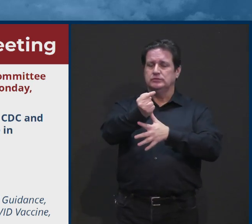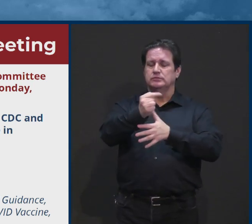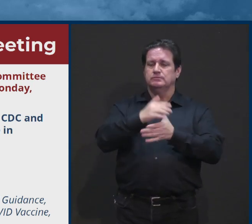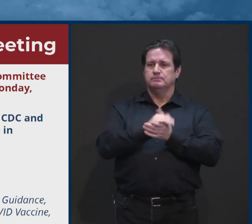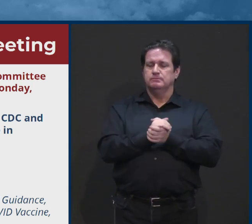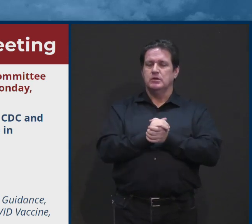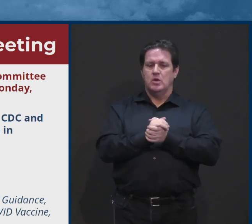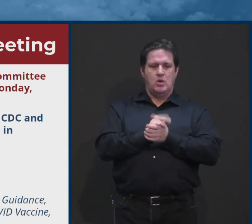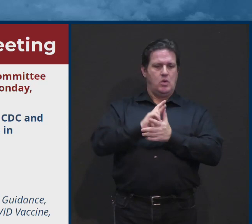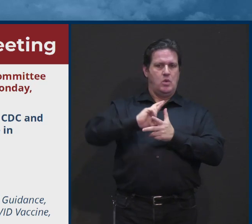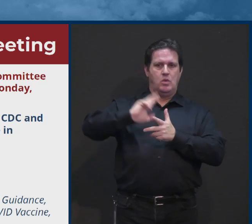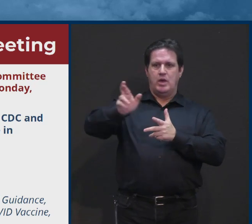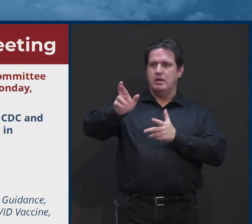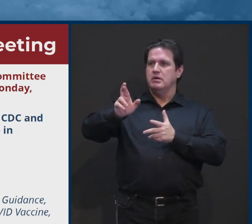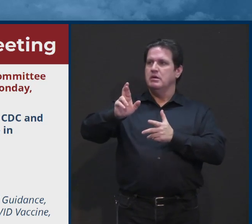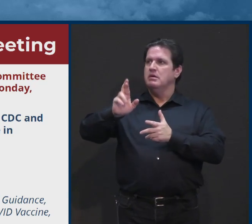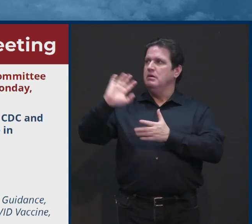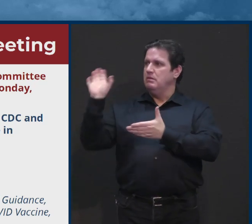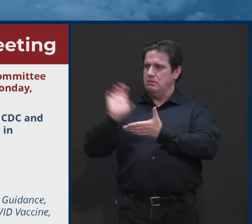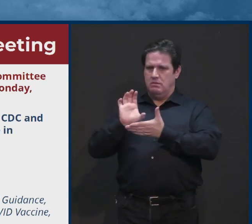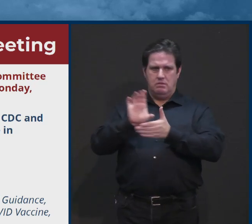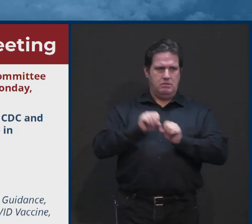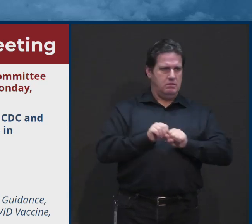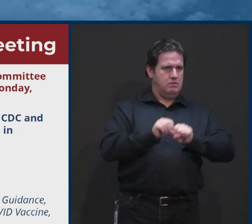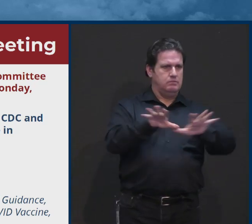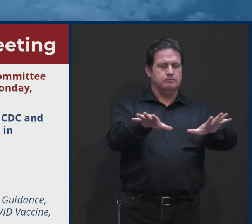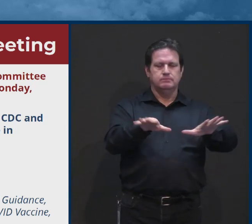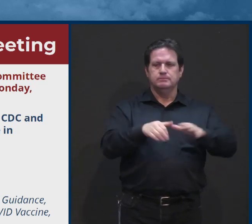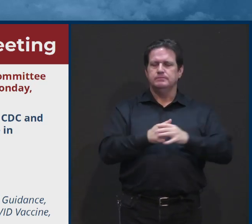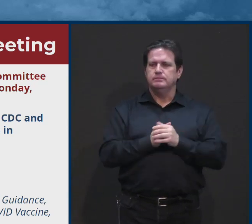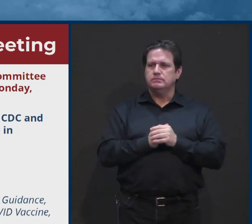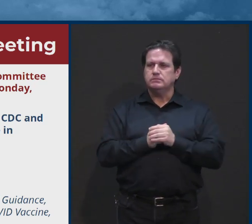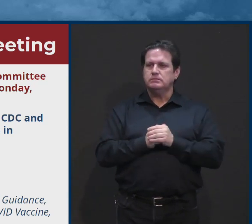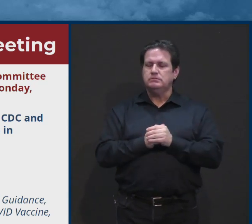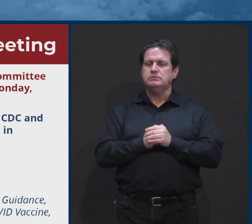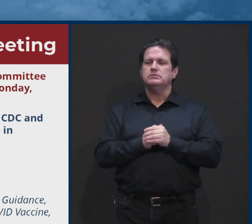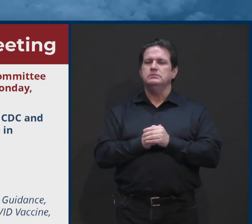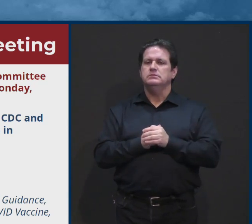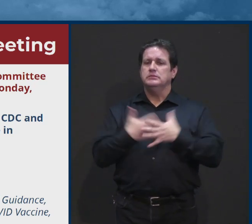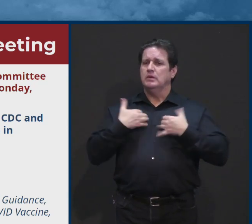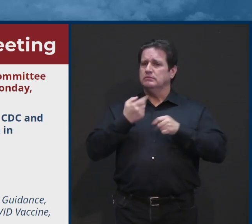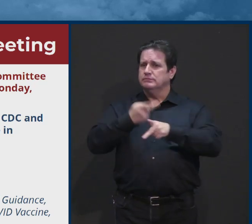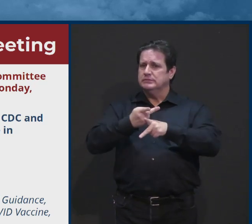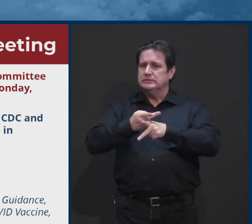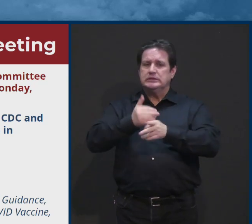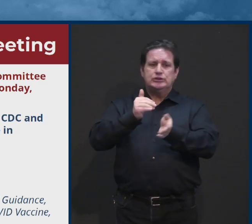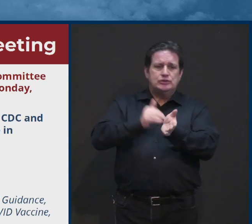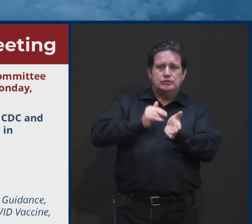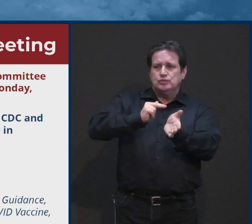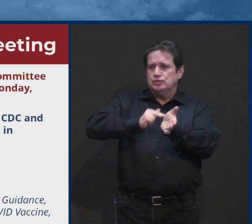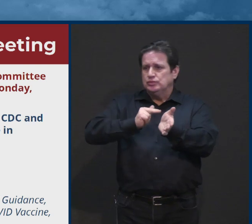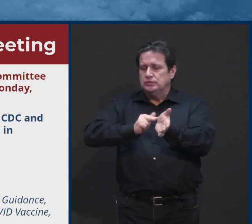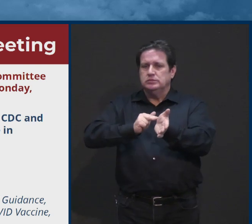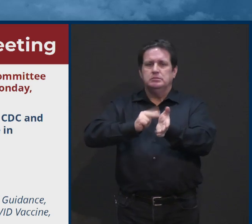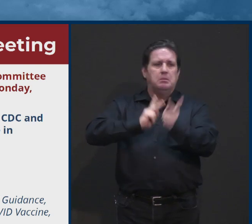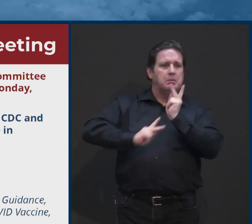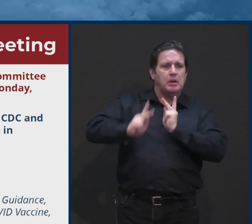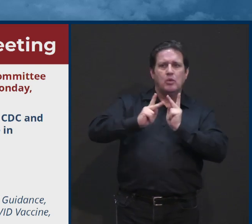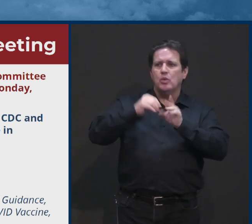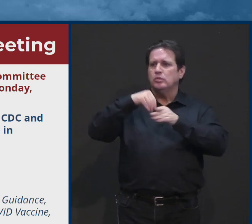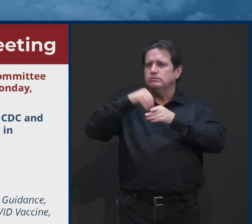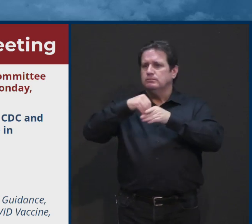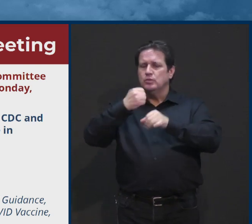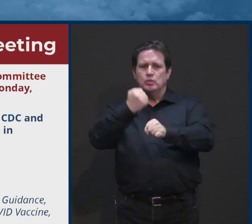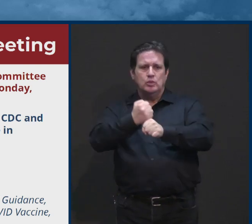will be ready for when this vaccine gets to us. But healthcare workers, not just doctors and nurses, but other individuals who work